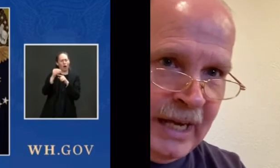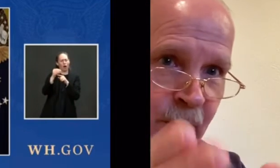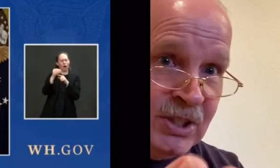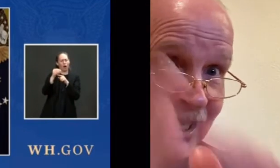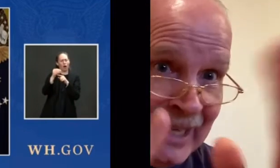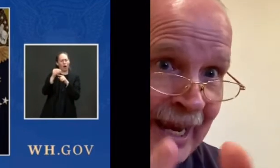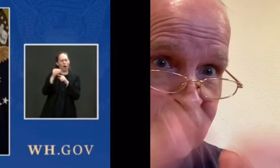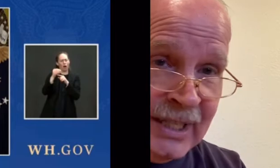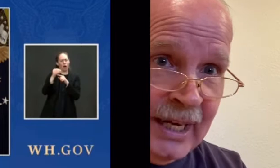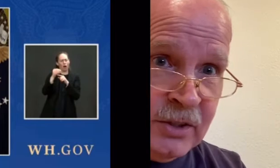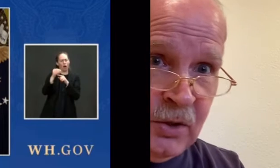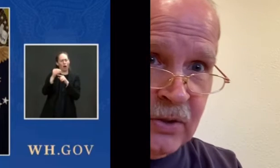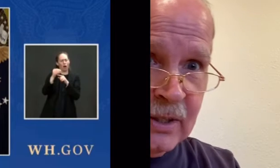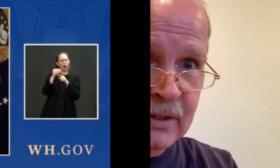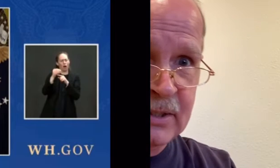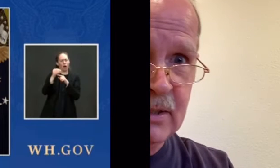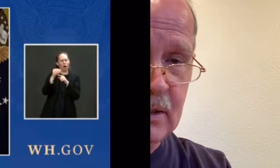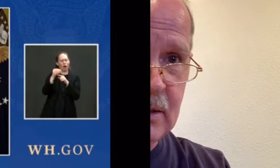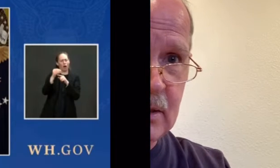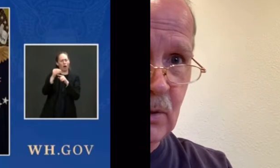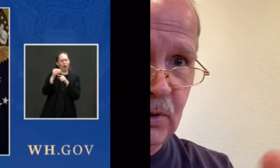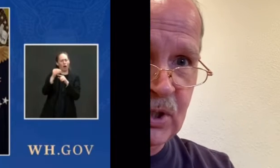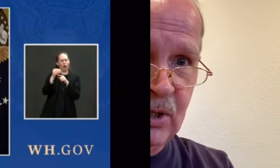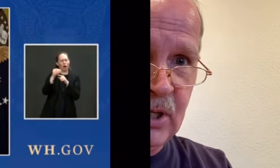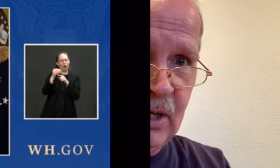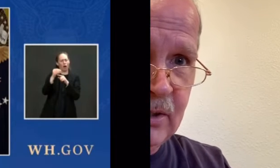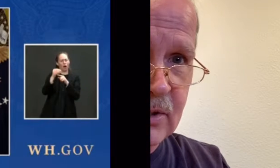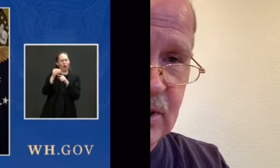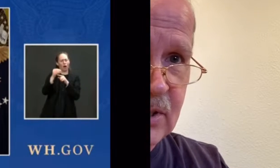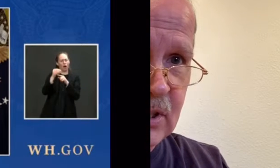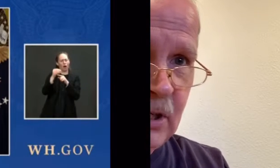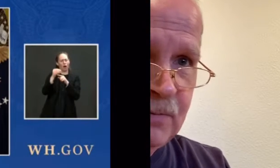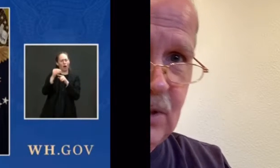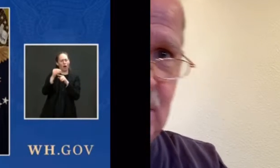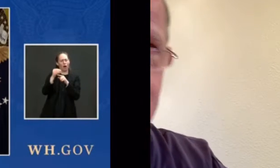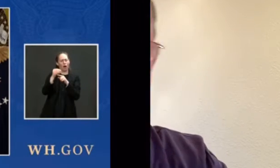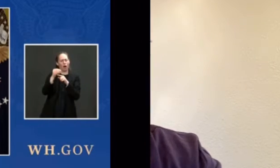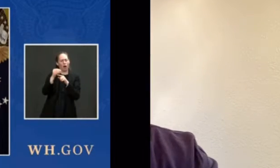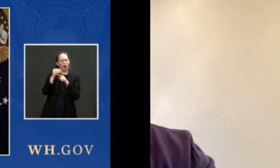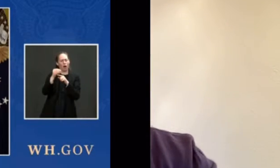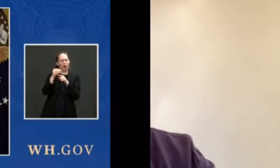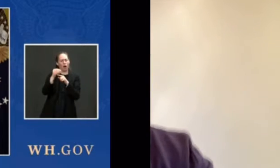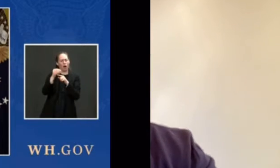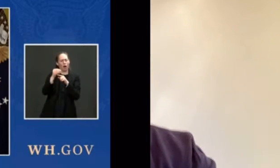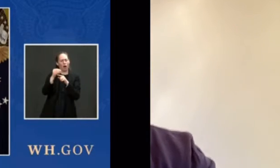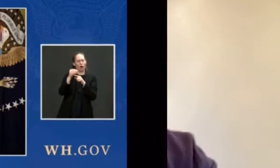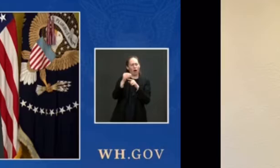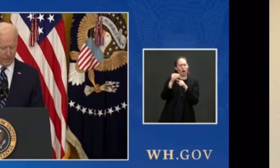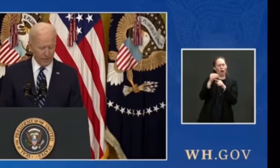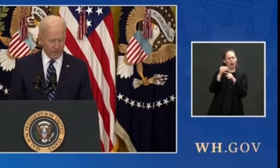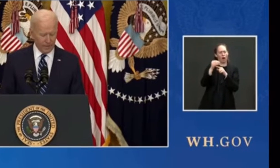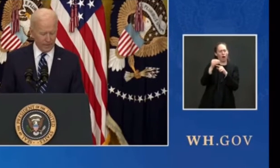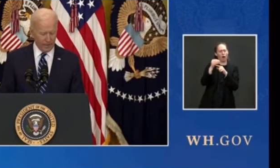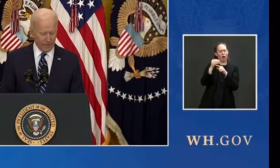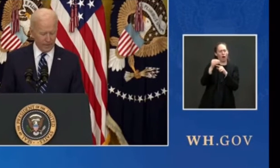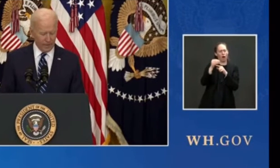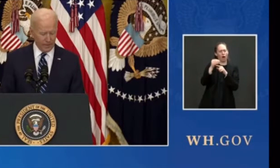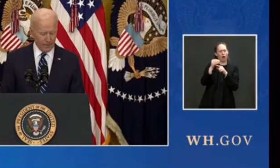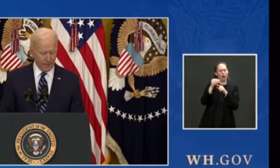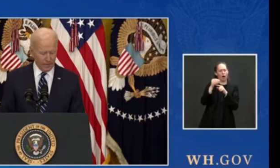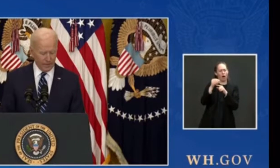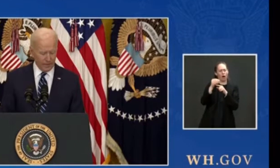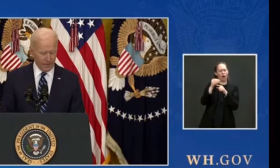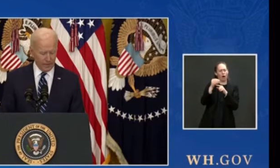Hunter, he would have said, Dad, you can't do this. And of course, they're daughters and stuff. But anyway, he wanted it. He got it. We read